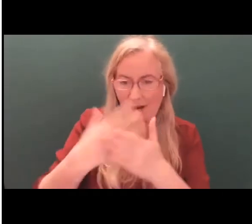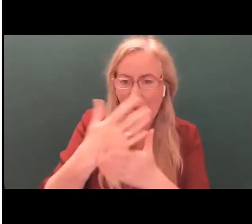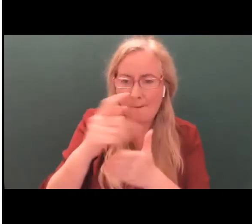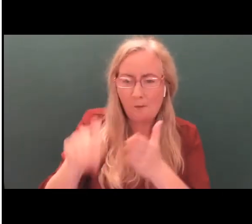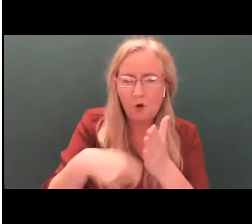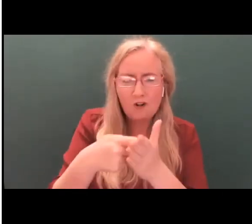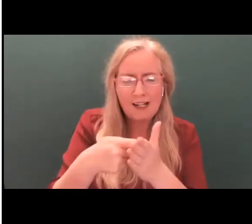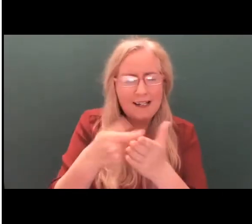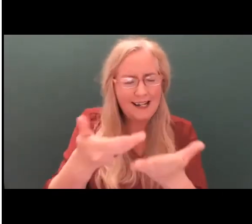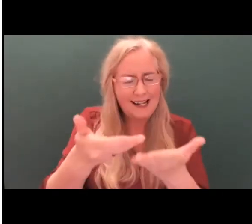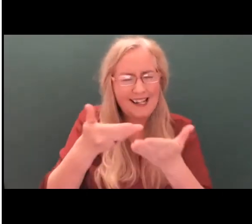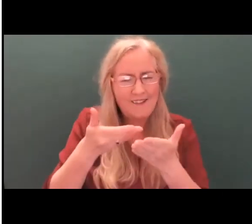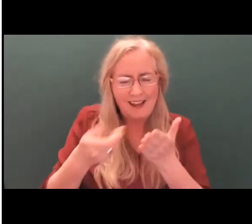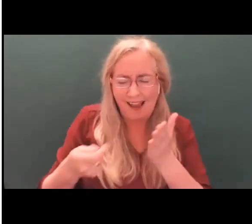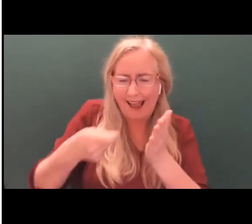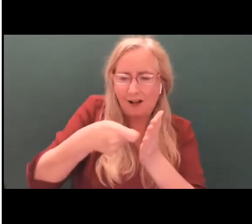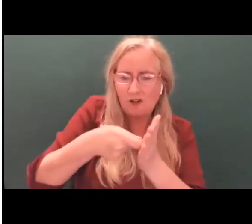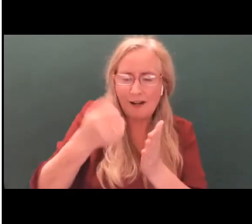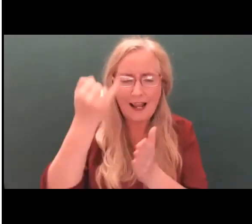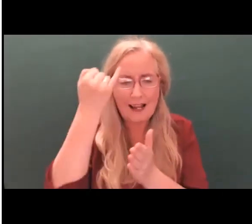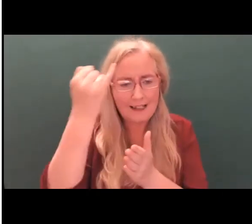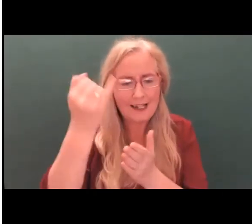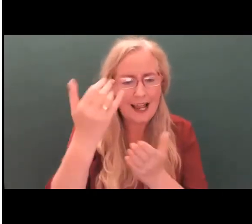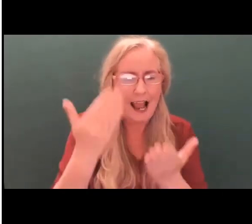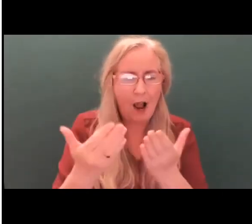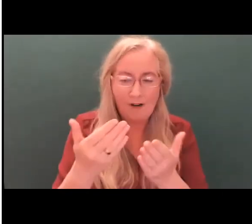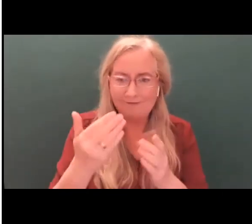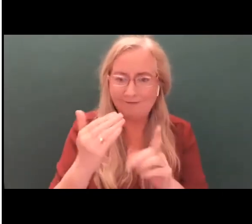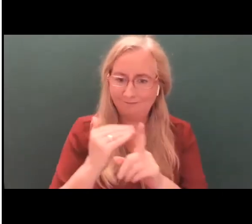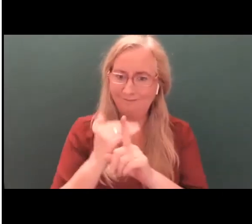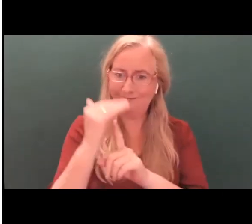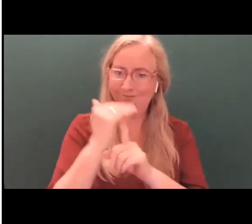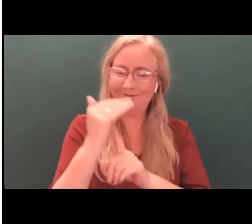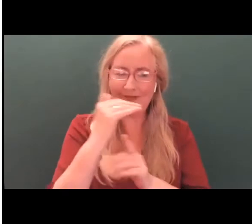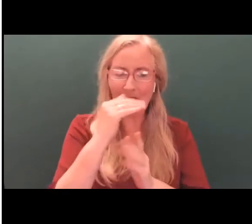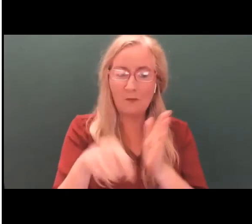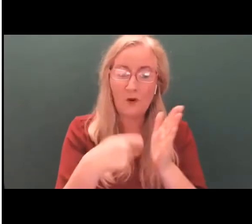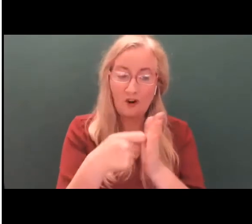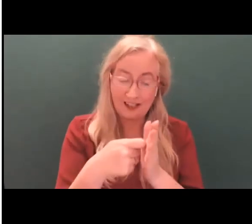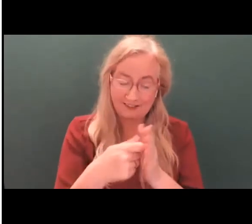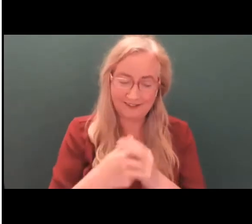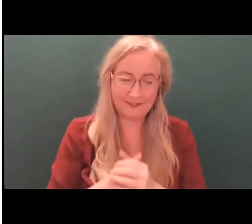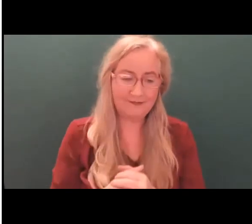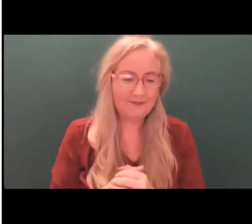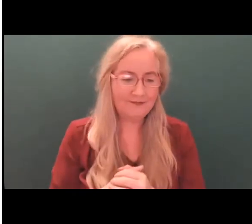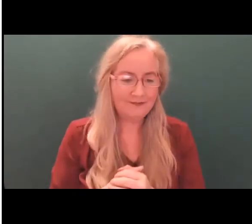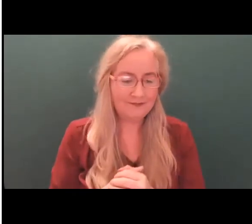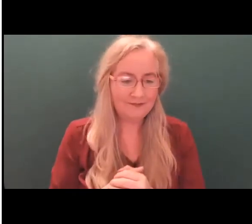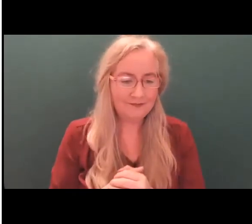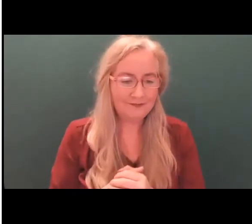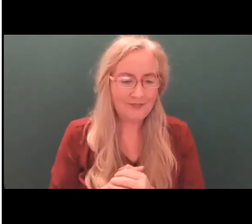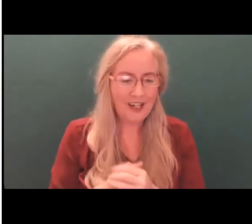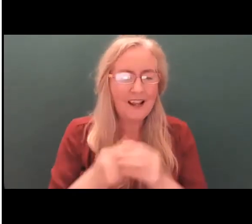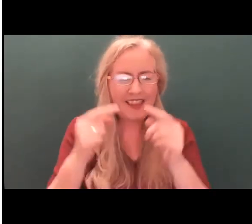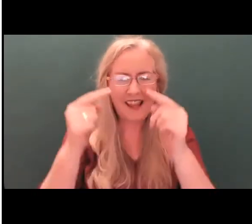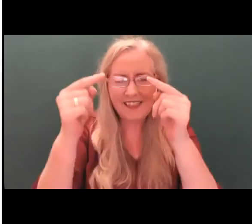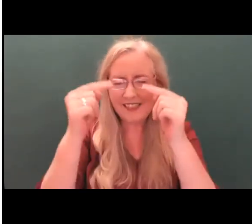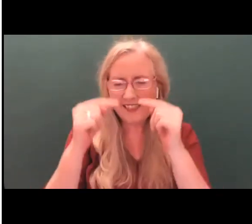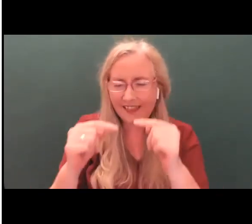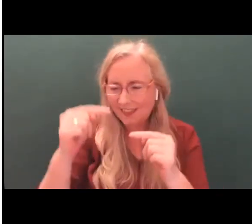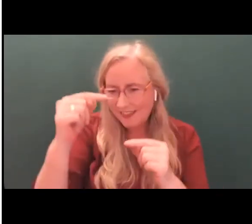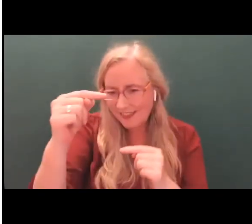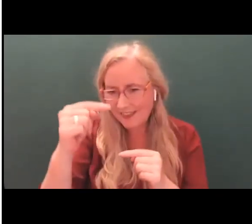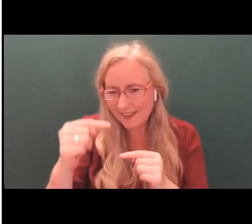give you that extra idea to help you elevate your project. And then the last one on that list is